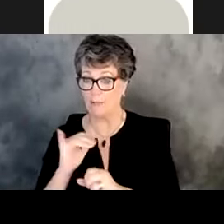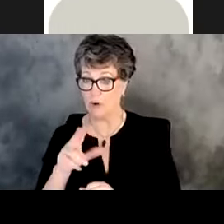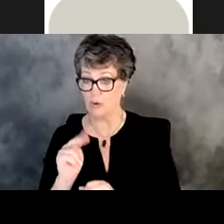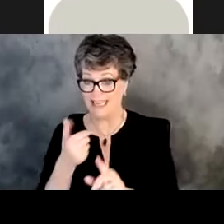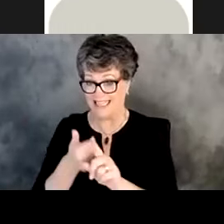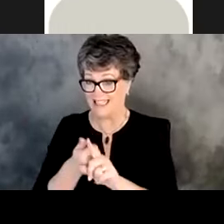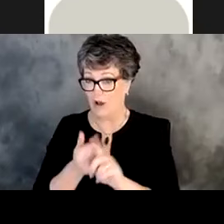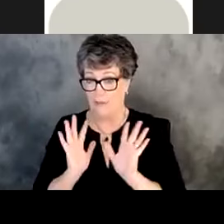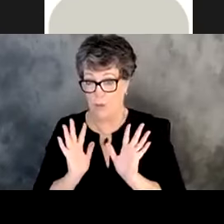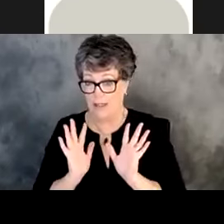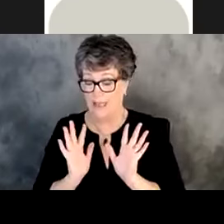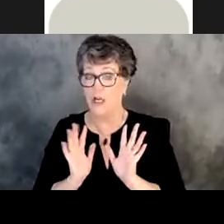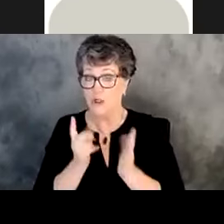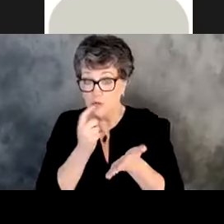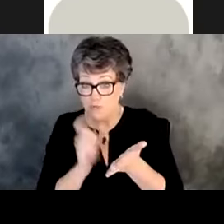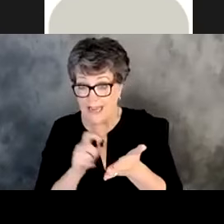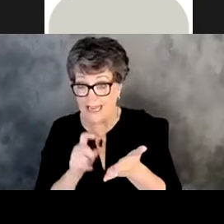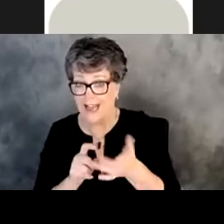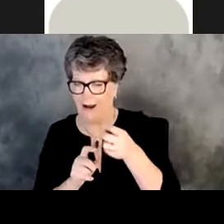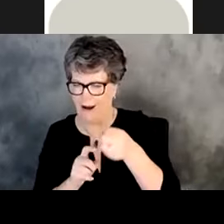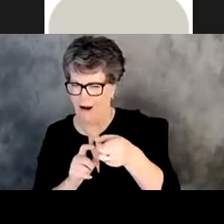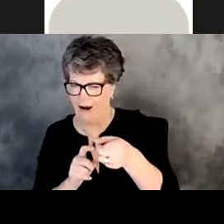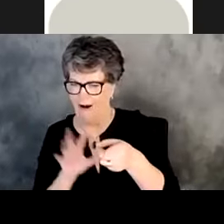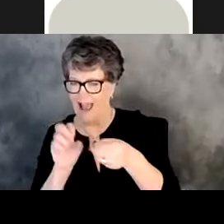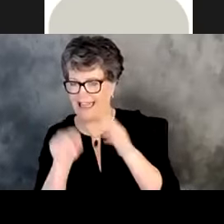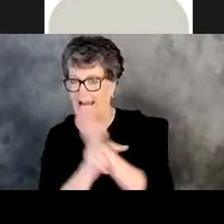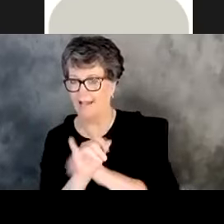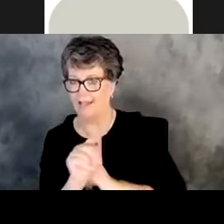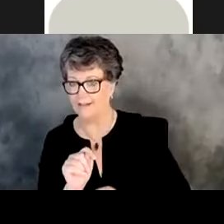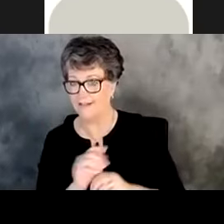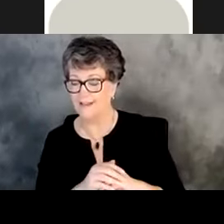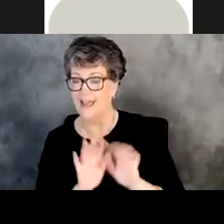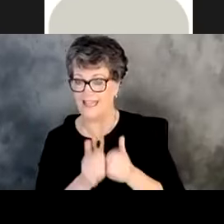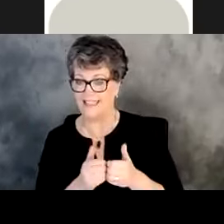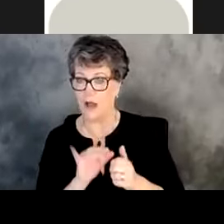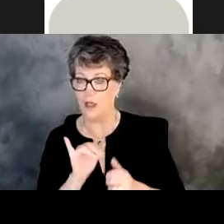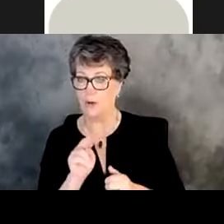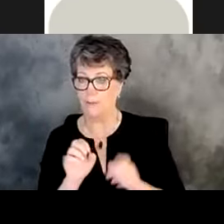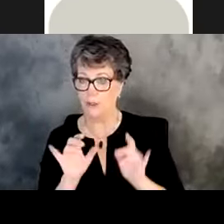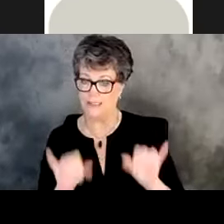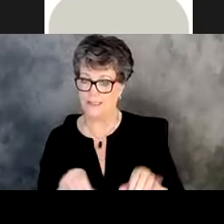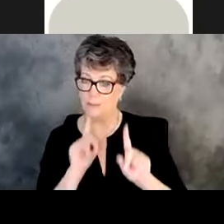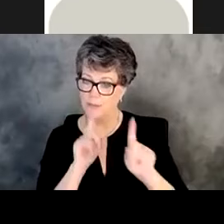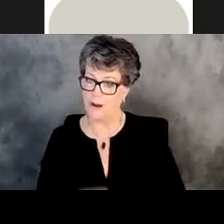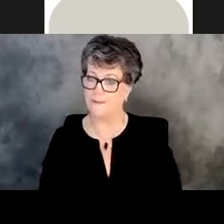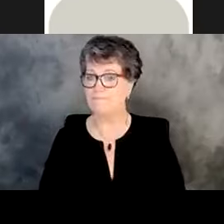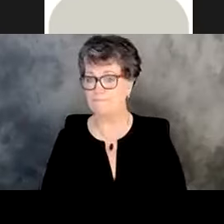itself, so it recognizes that piece of it. And that's the way that your immune system responds.